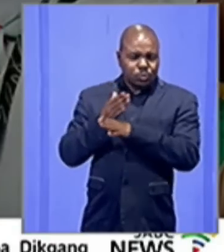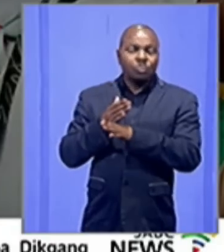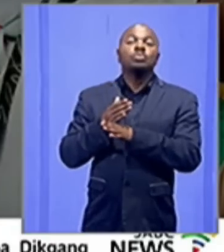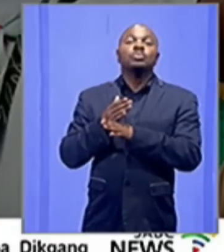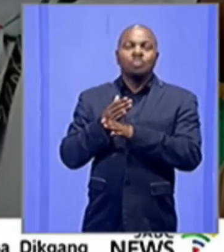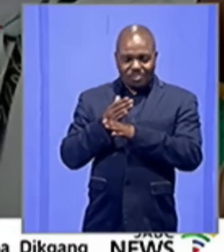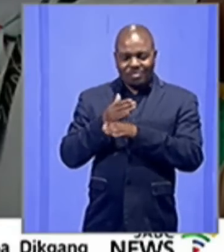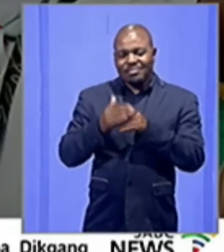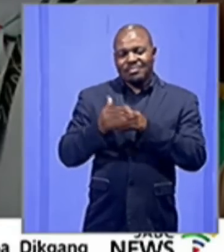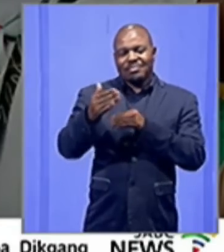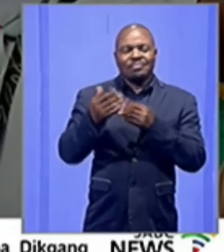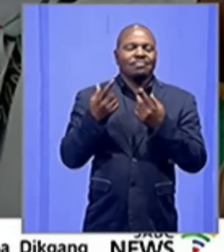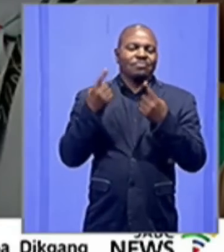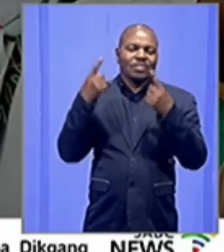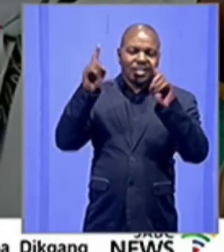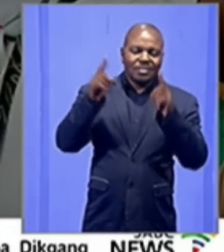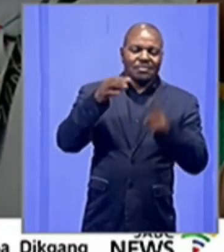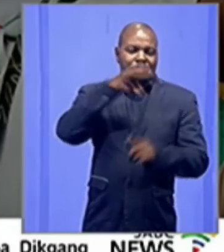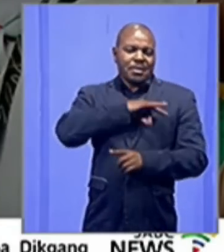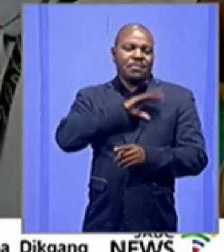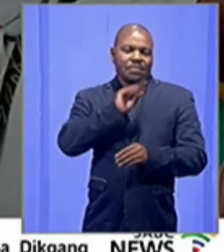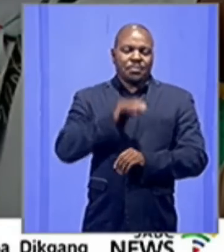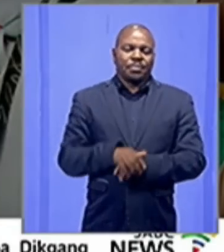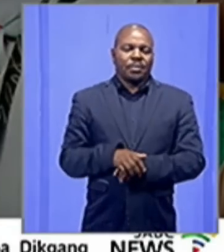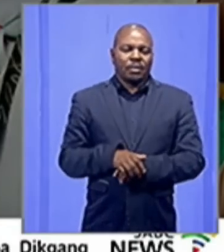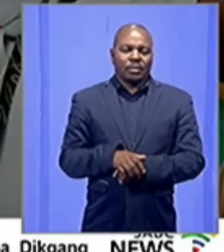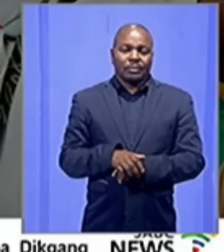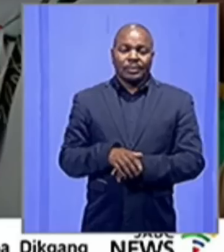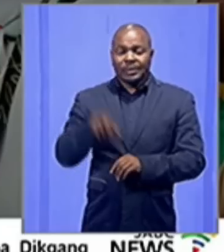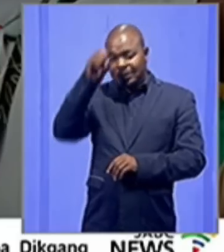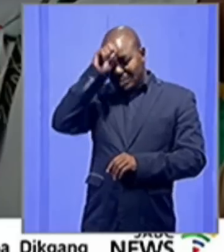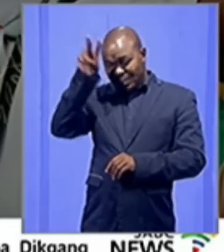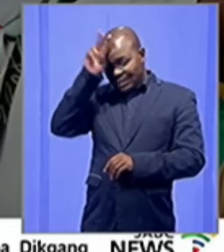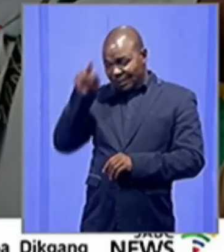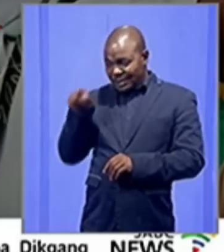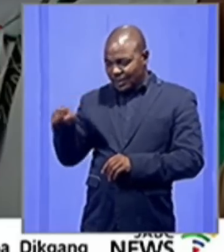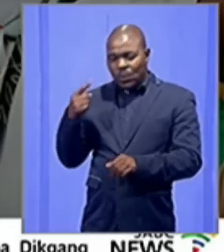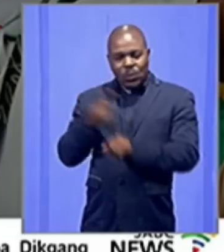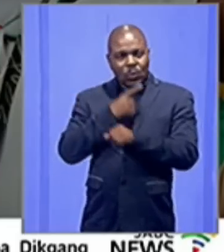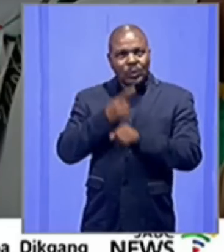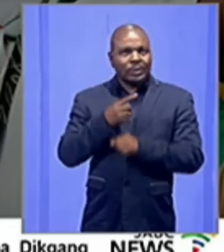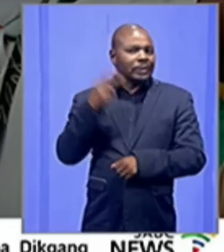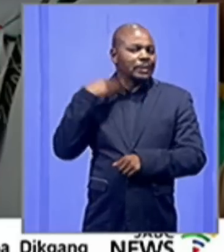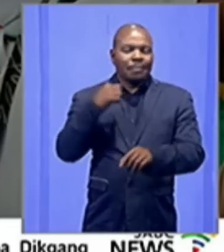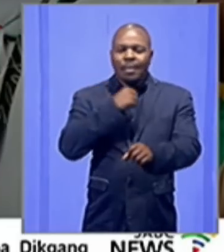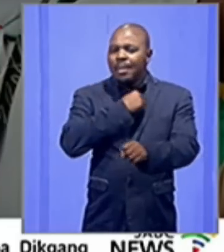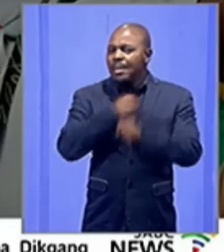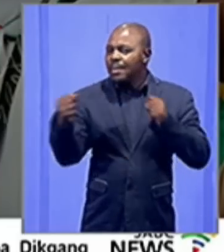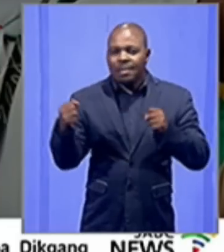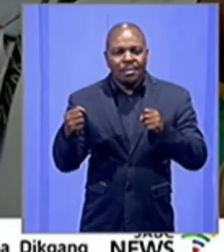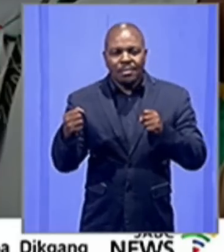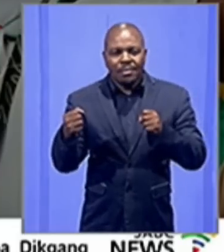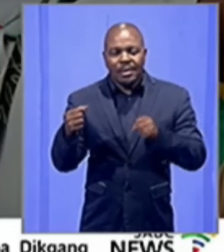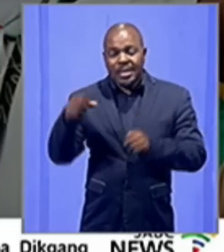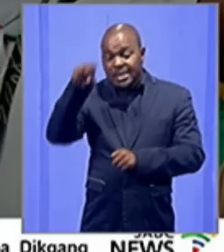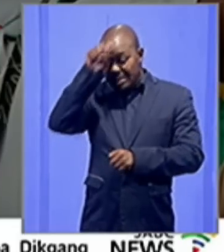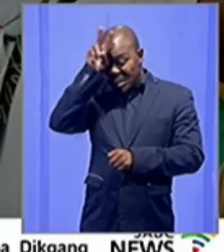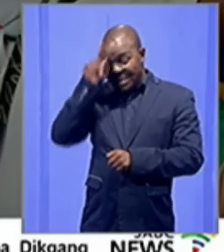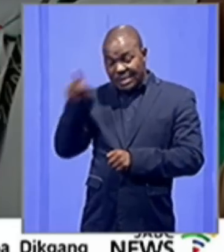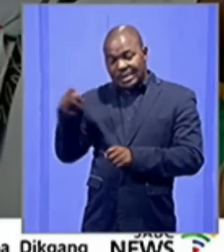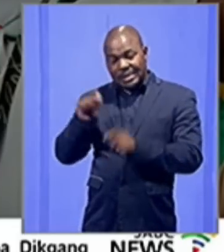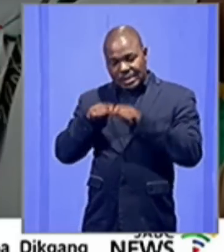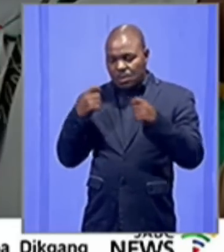na le patela go na le tuelo. Gantsi setlhopha sa rona sa diboke gantsi se re swabisa ka gope o re setlhopha sa diboke ba dula